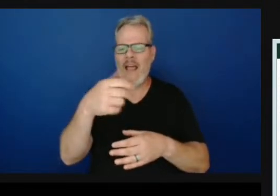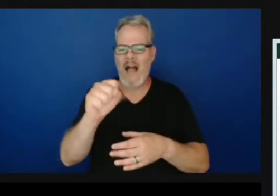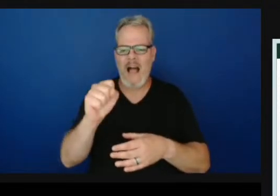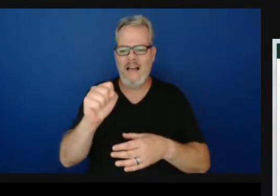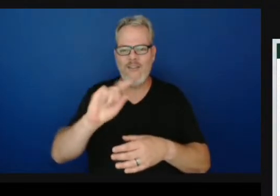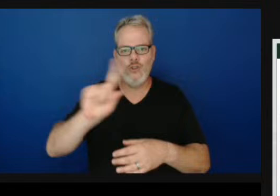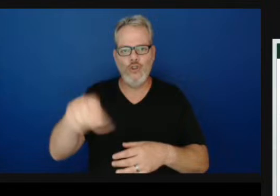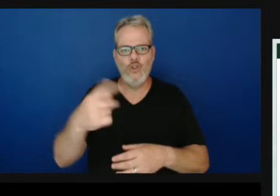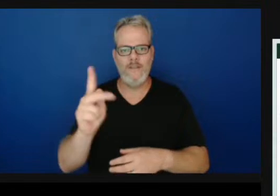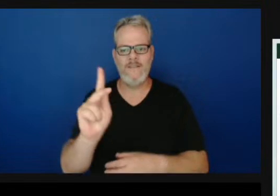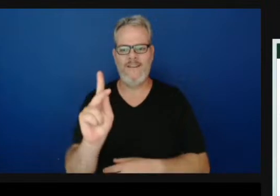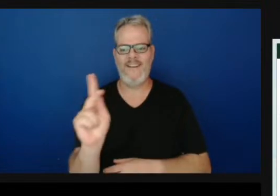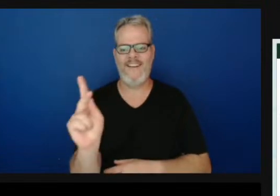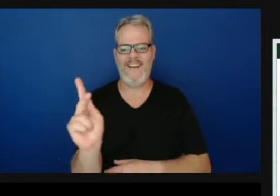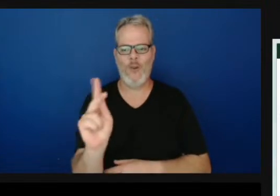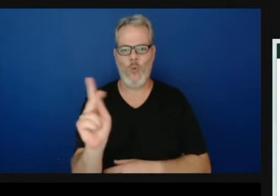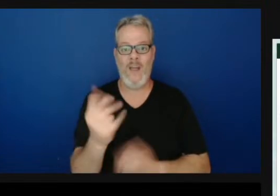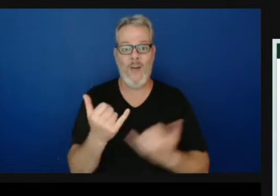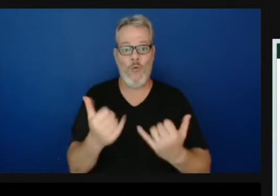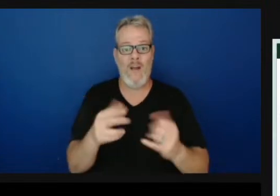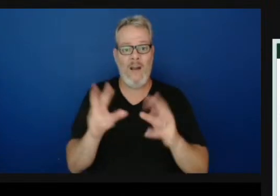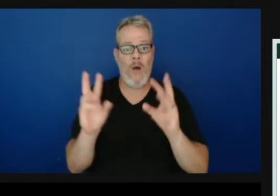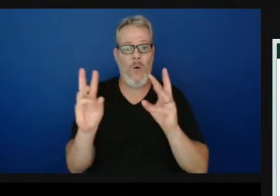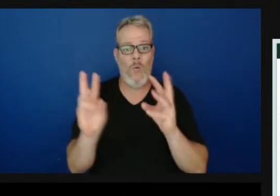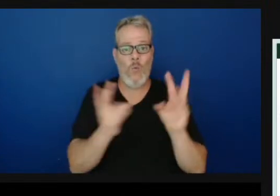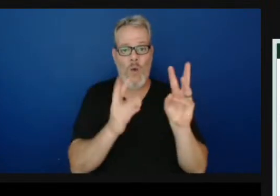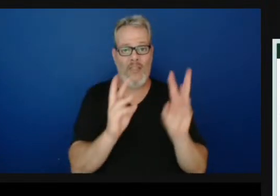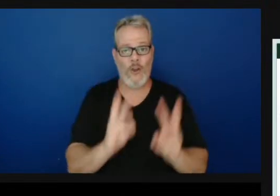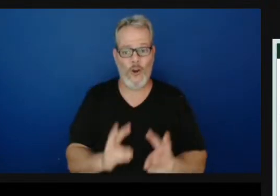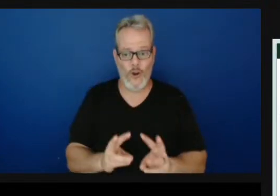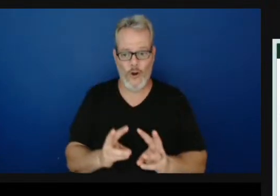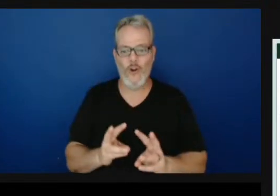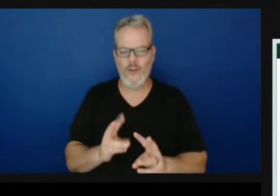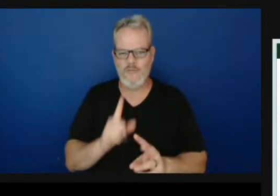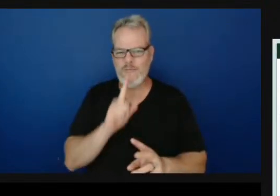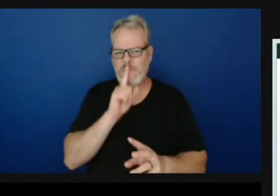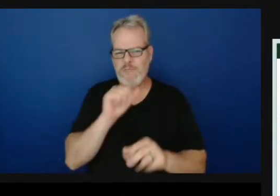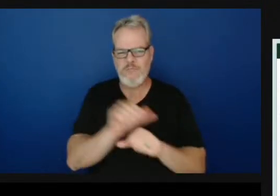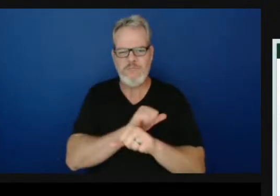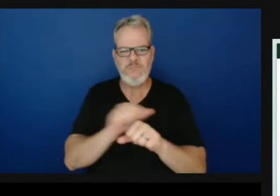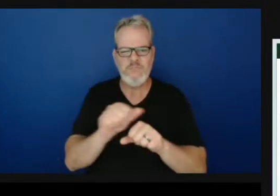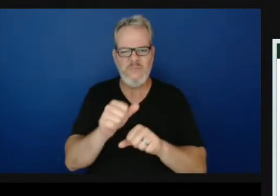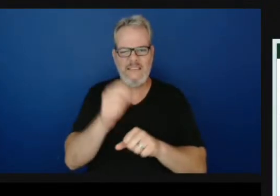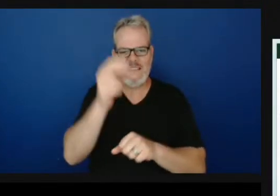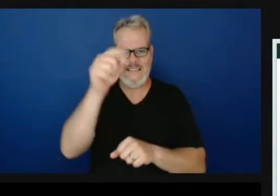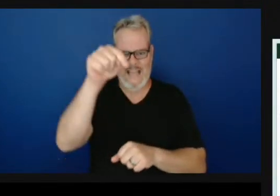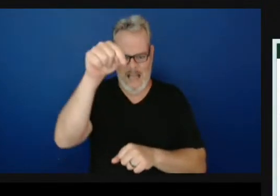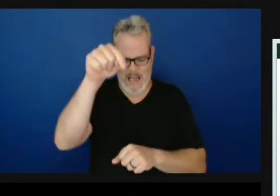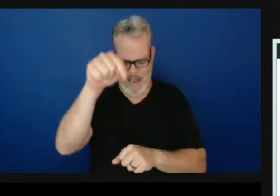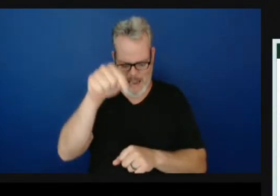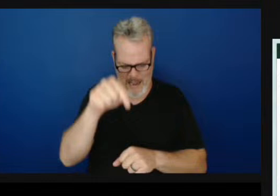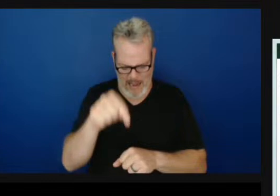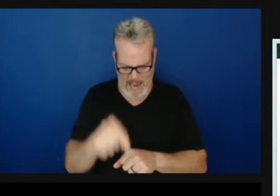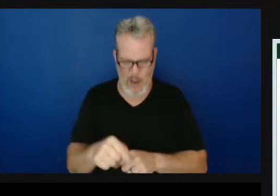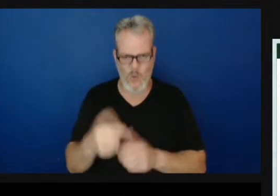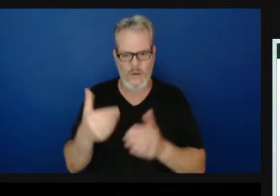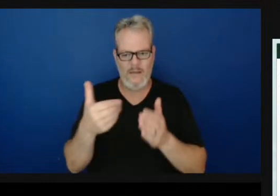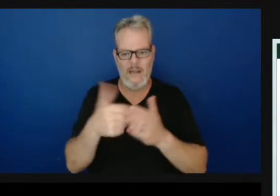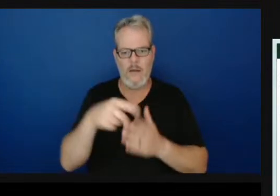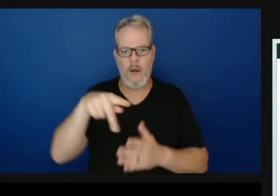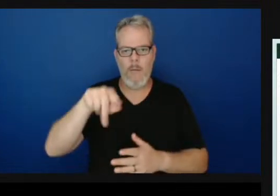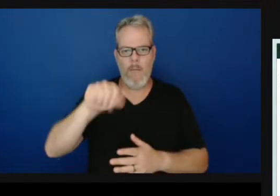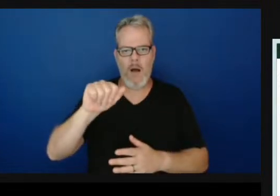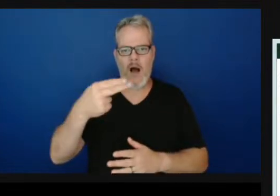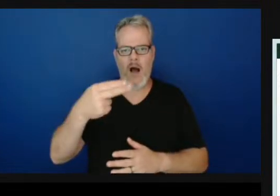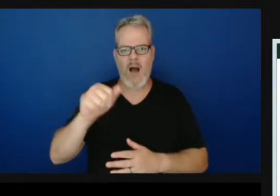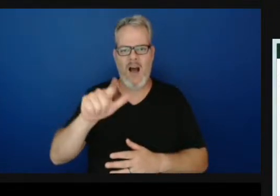Kilauea. And with the current weather patterns, the impact is likely downwind towards Kau, Pahala, Nalehu, Ocean View. Those are the